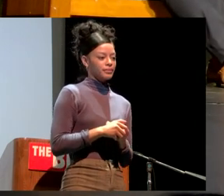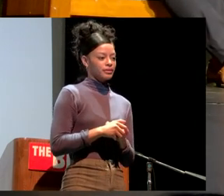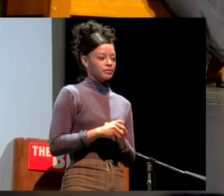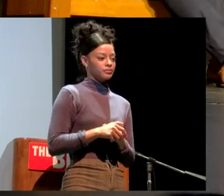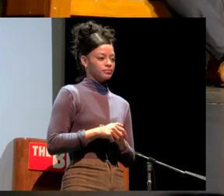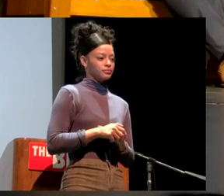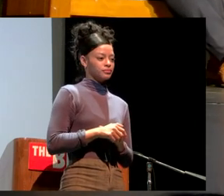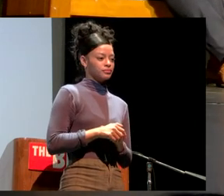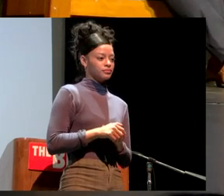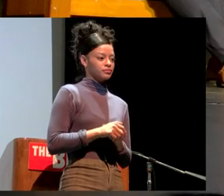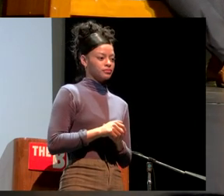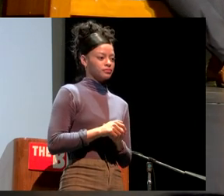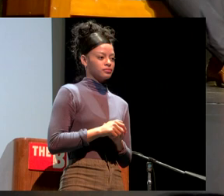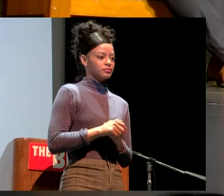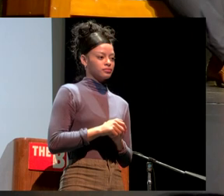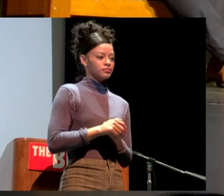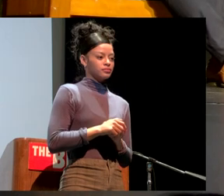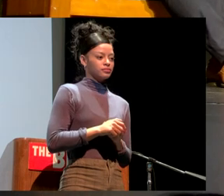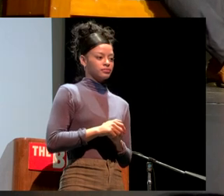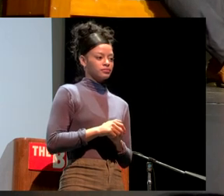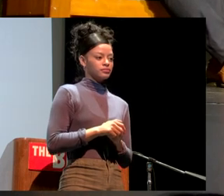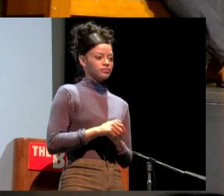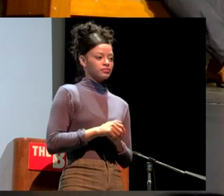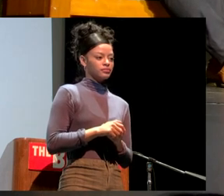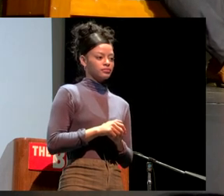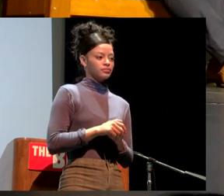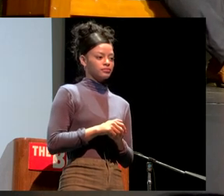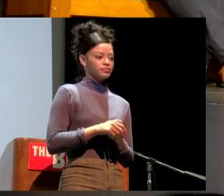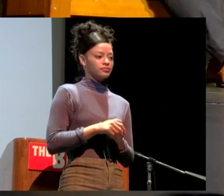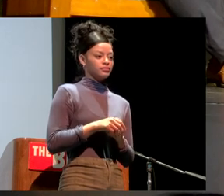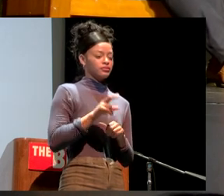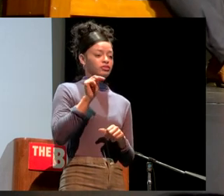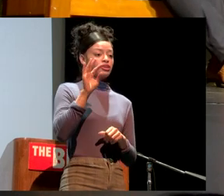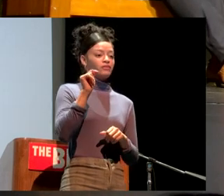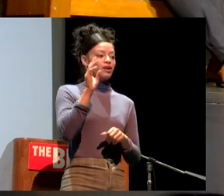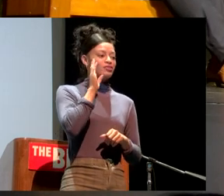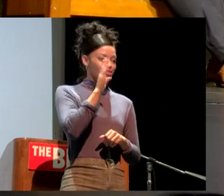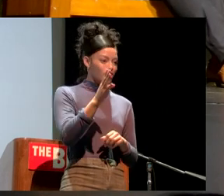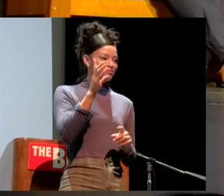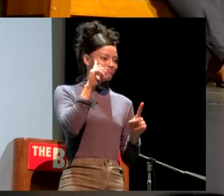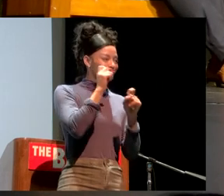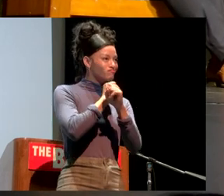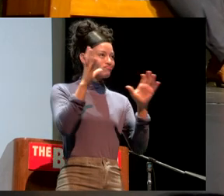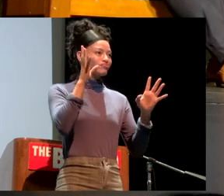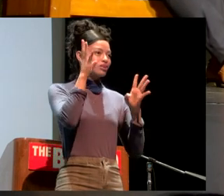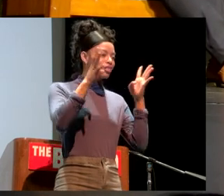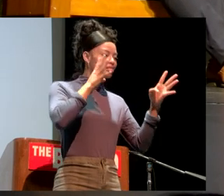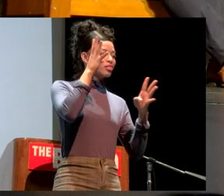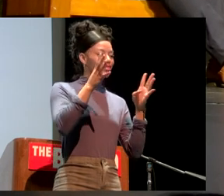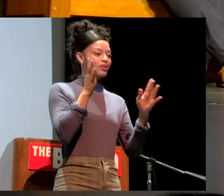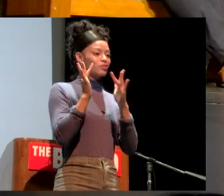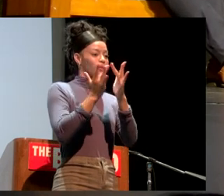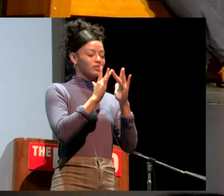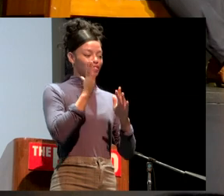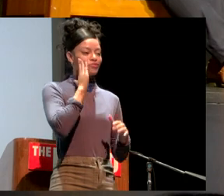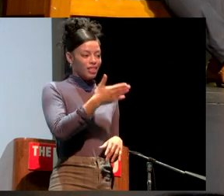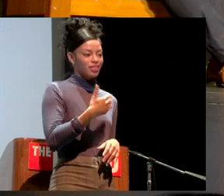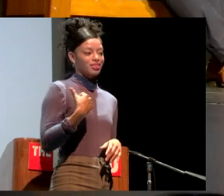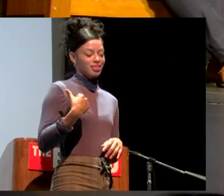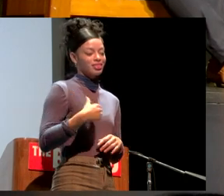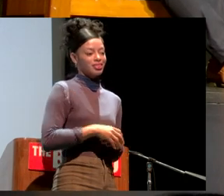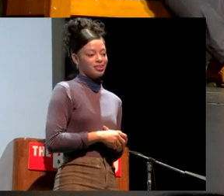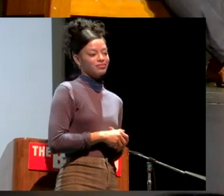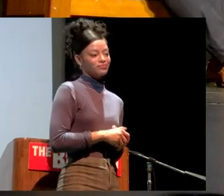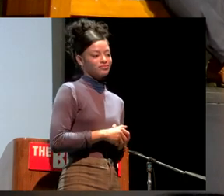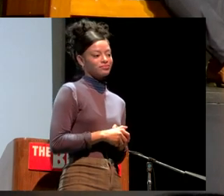digital, right? But you still need, and that, you know, the physical world will become still important, but go towards more quality-driven,